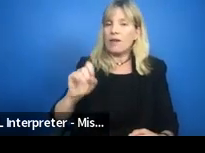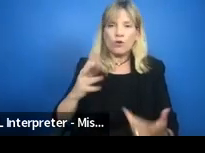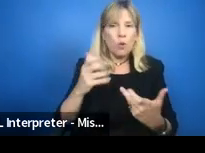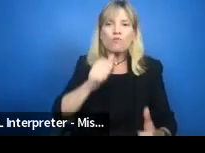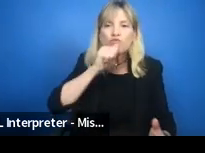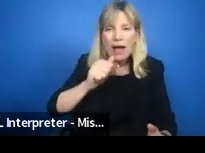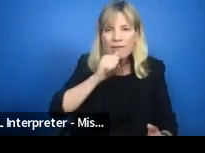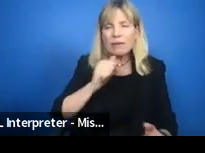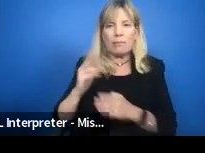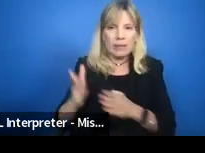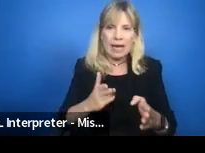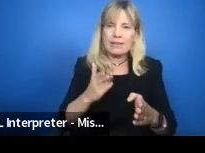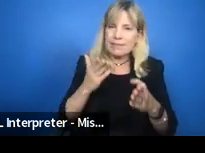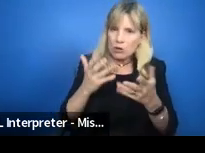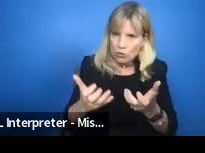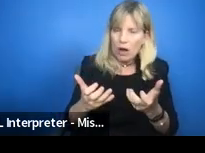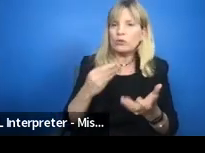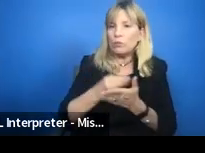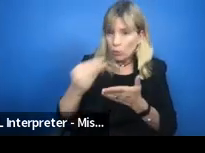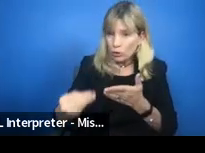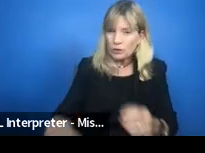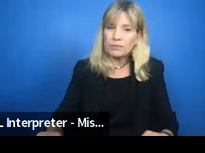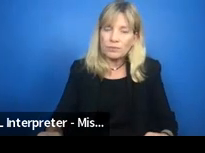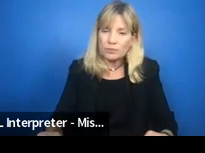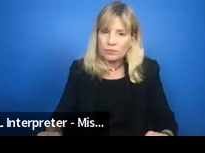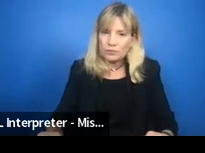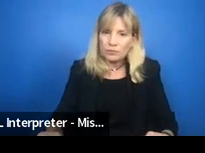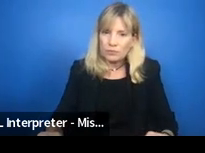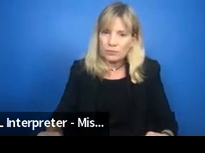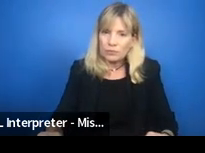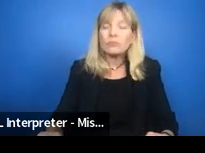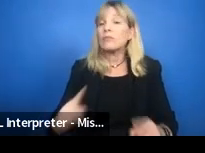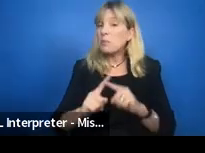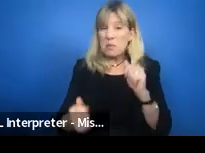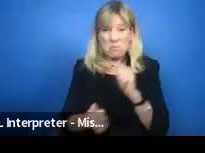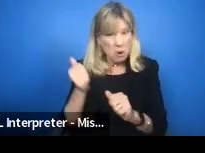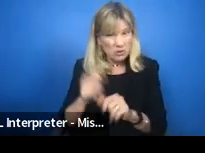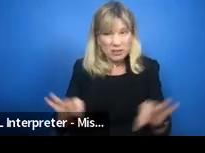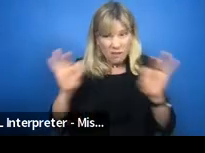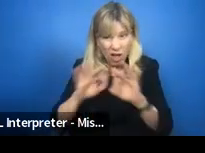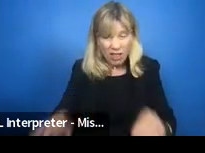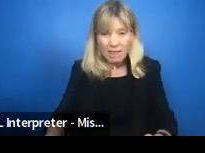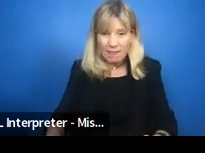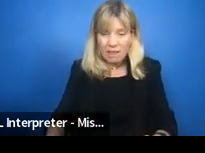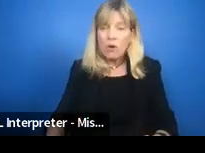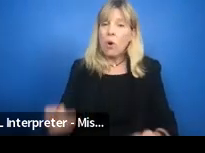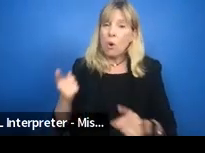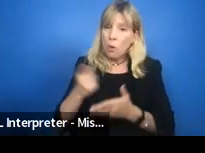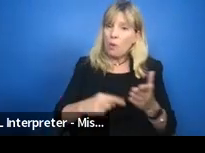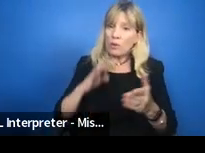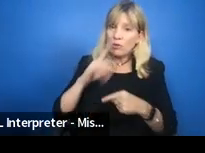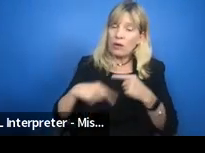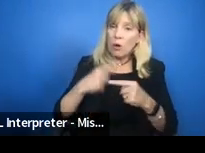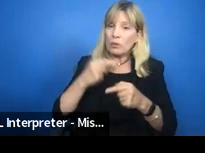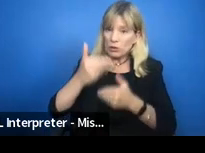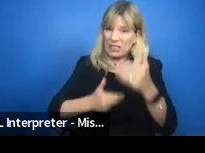private plan that you want to purchase. But most of all, given what we've been talking about with